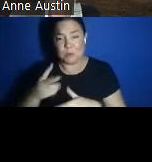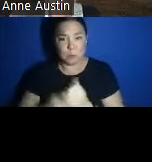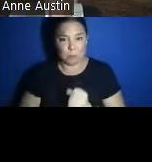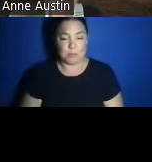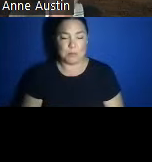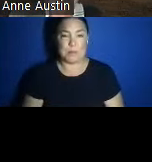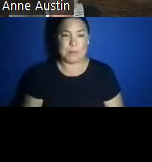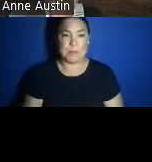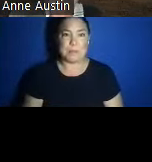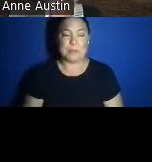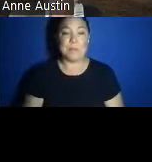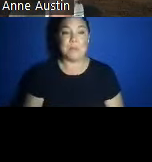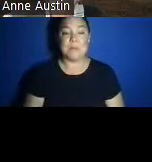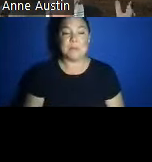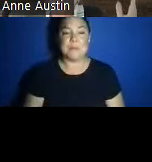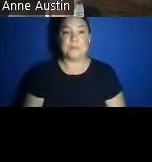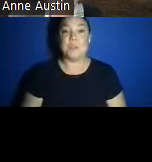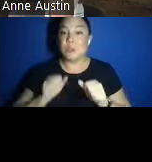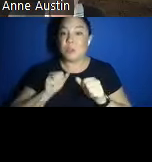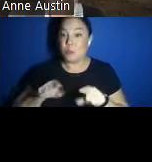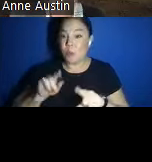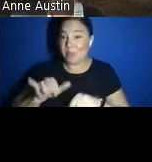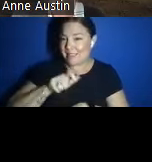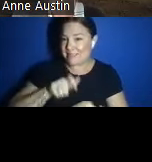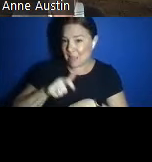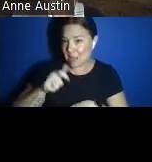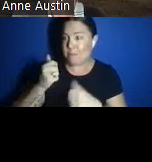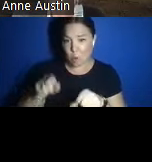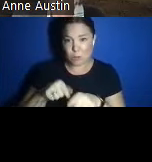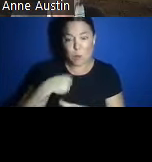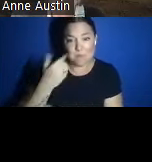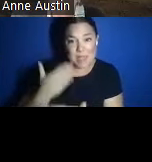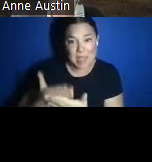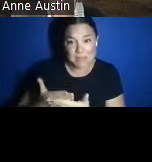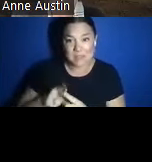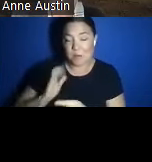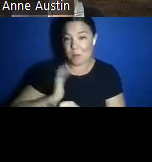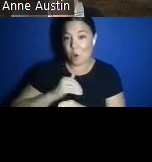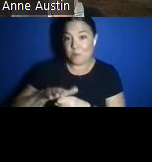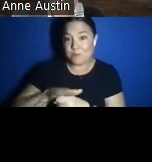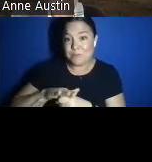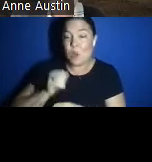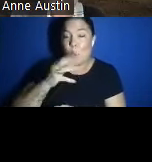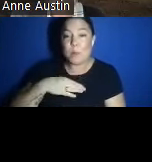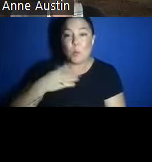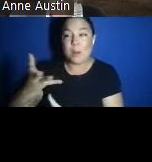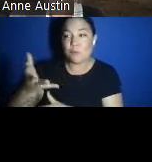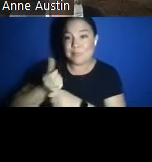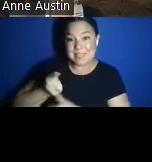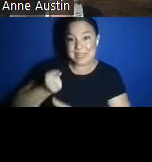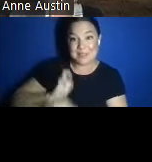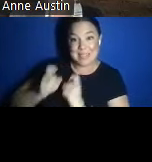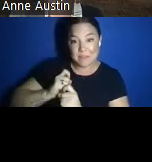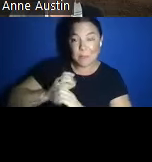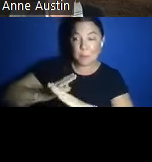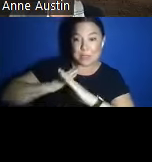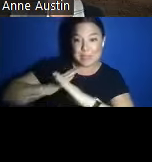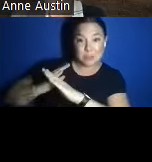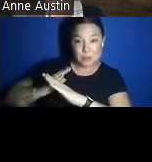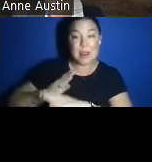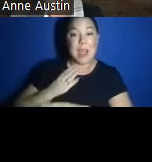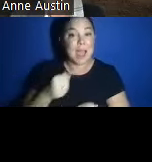And during this time, we have evidence from our site that women would receive gifts and protections. And those include not